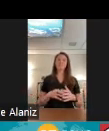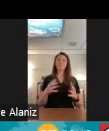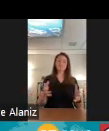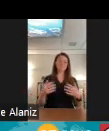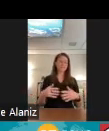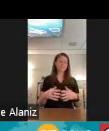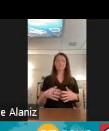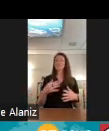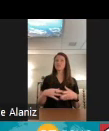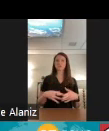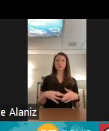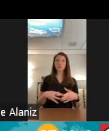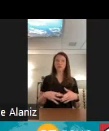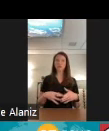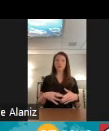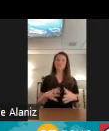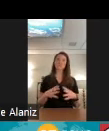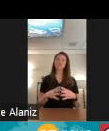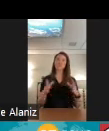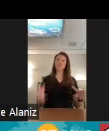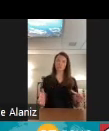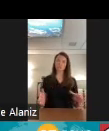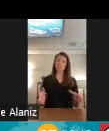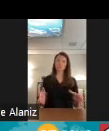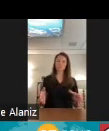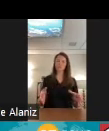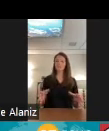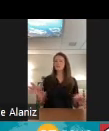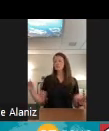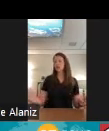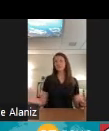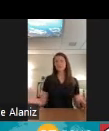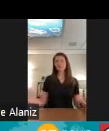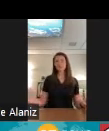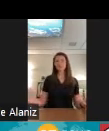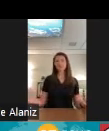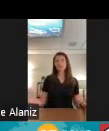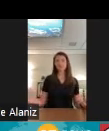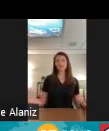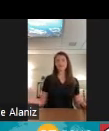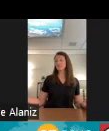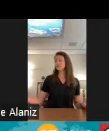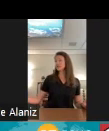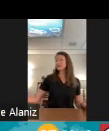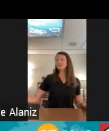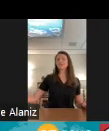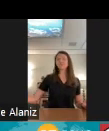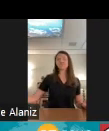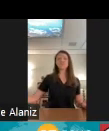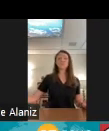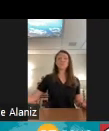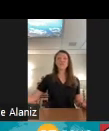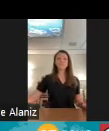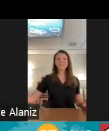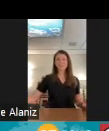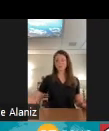is, when the client comes in, you do a short warm-up. And then you do some motor skill training, target executive function motor skills. They did some